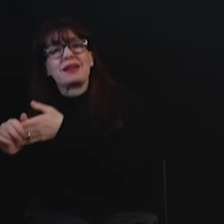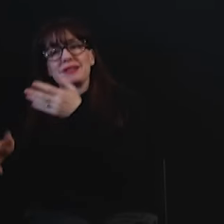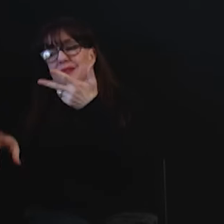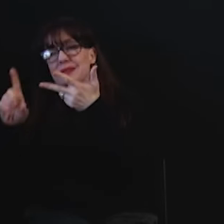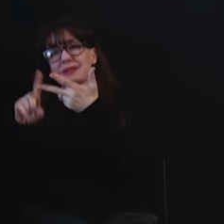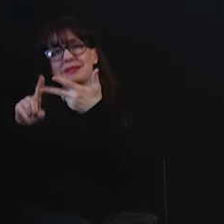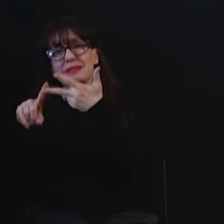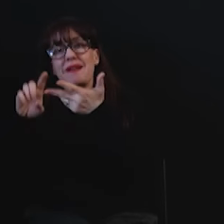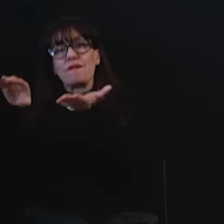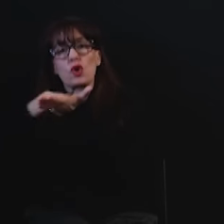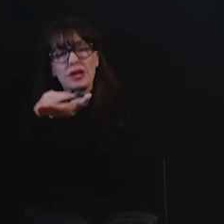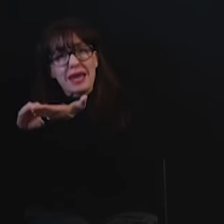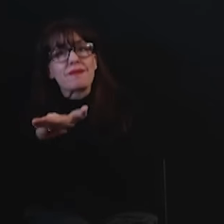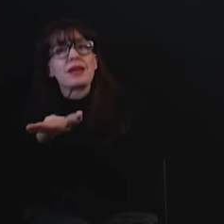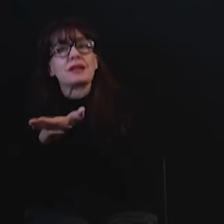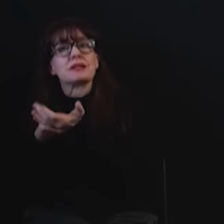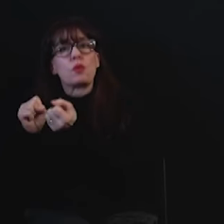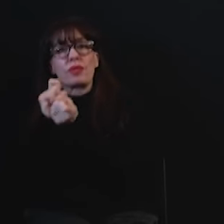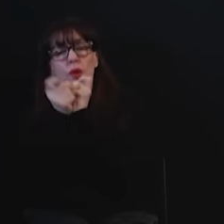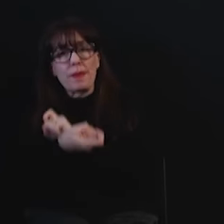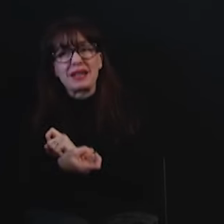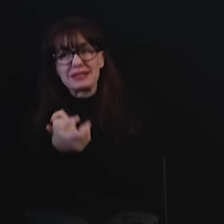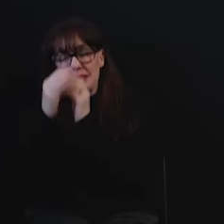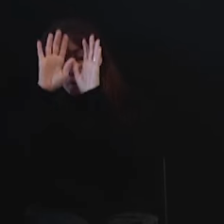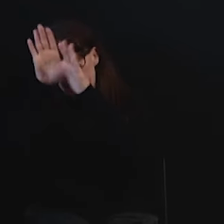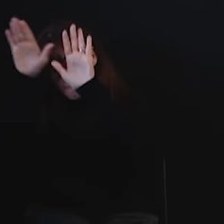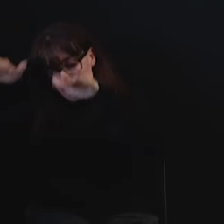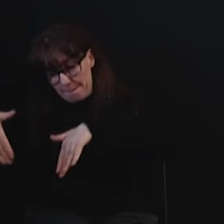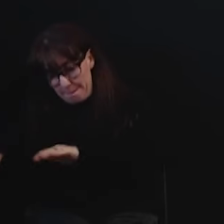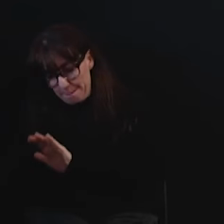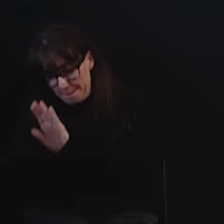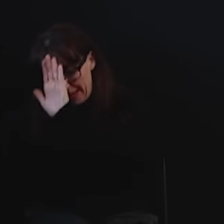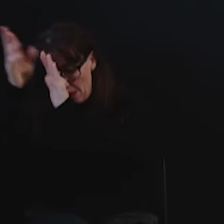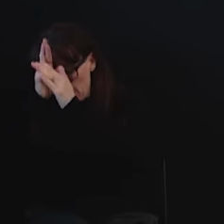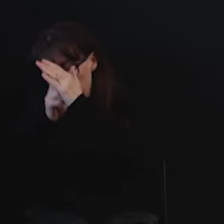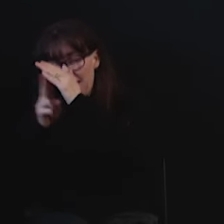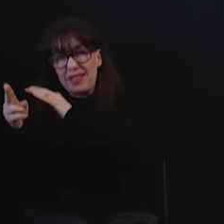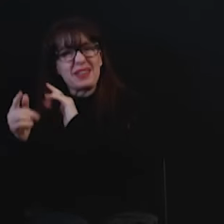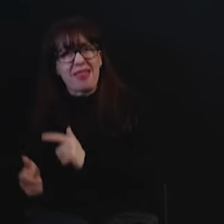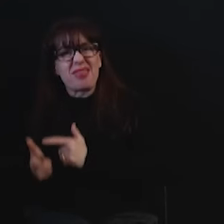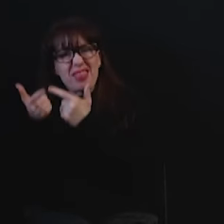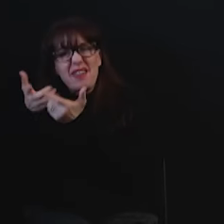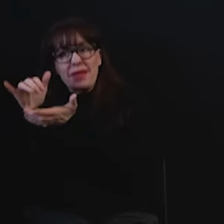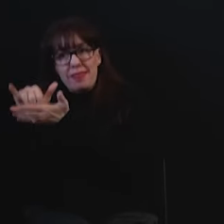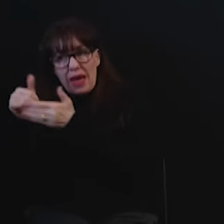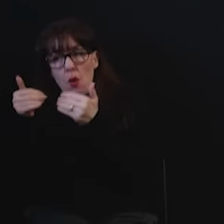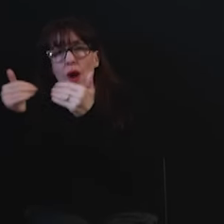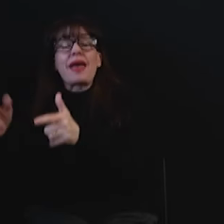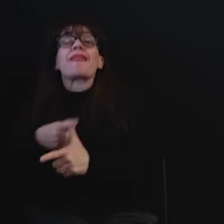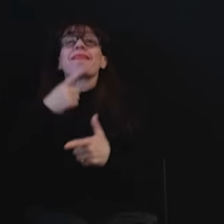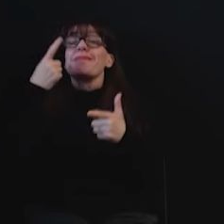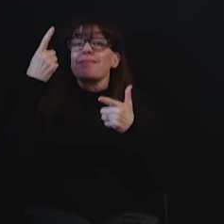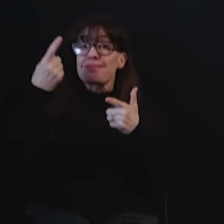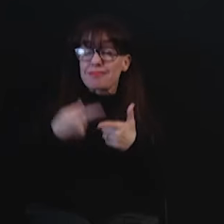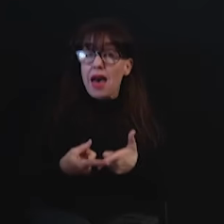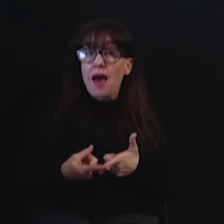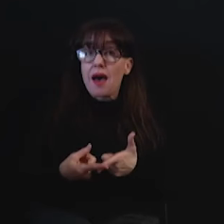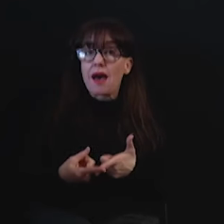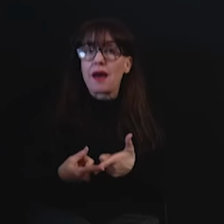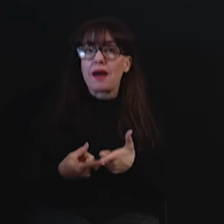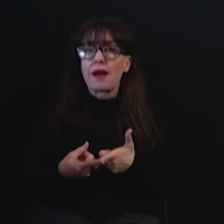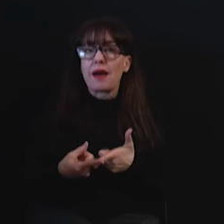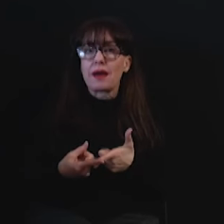seeking God's forgiveness in repentance, bowing before him in humility and living out of that posture. Then God empowers